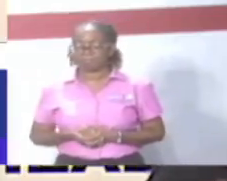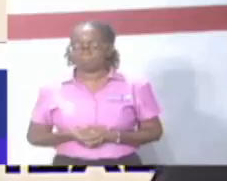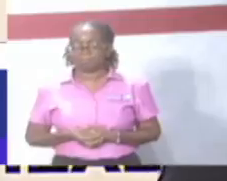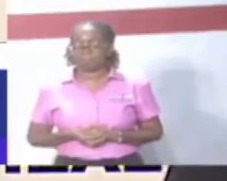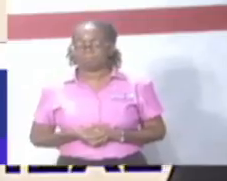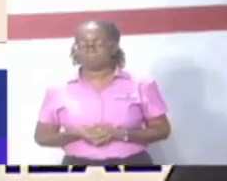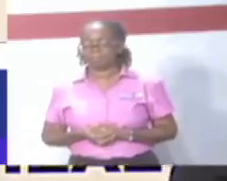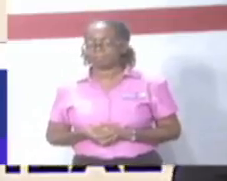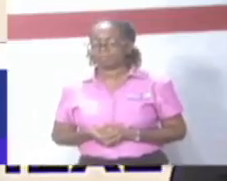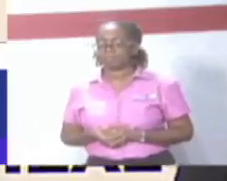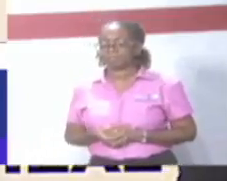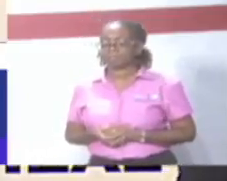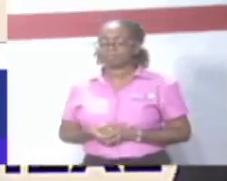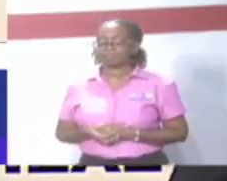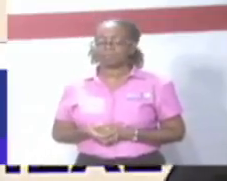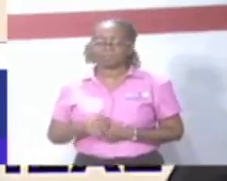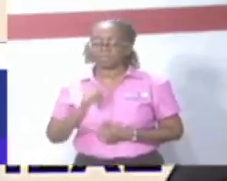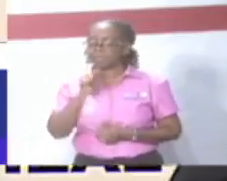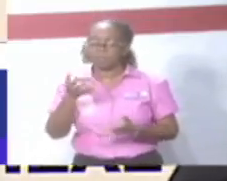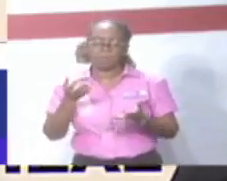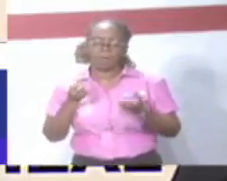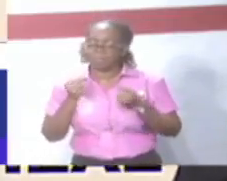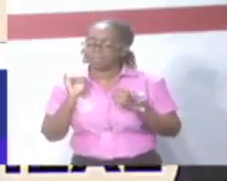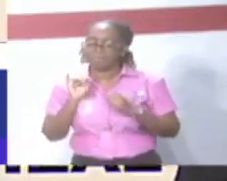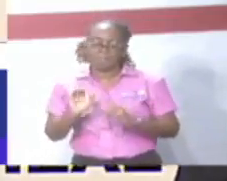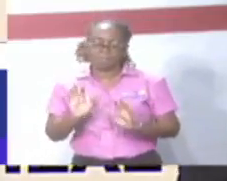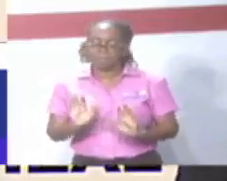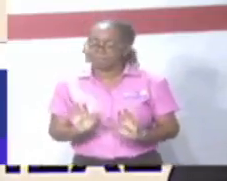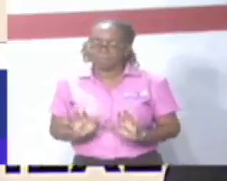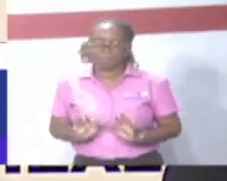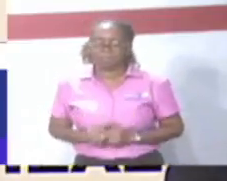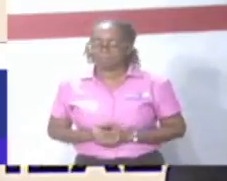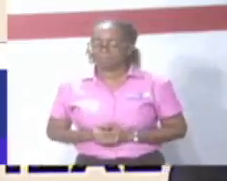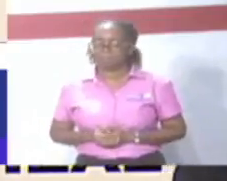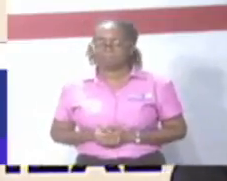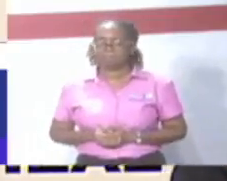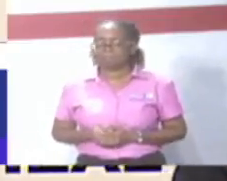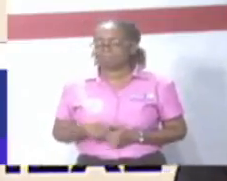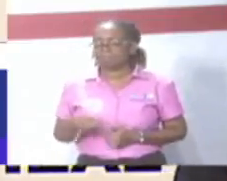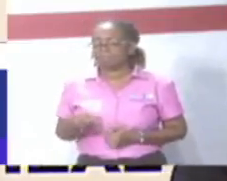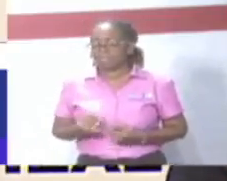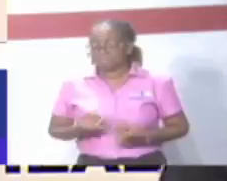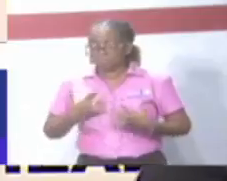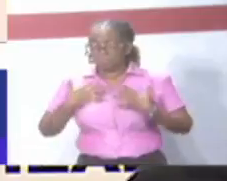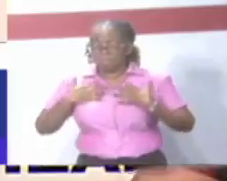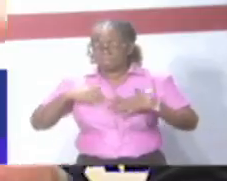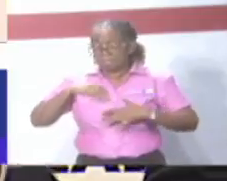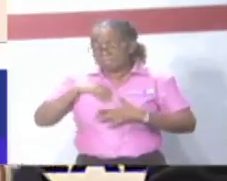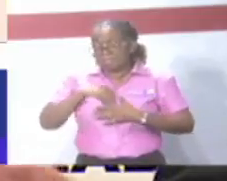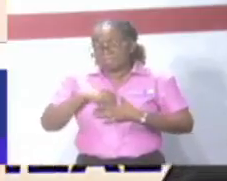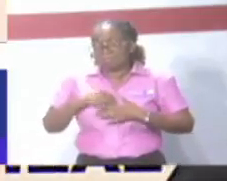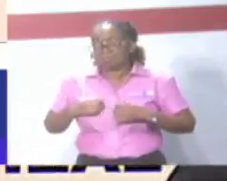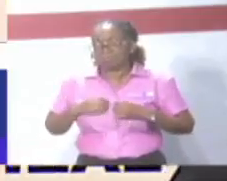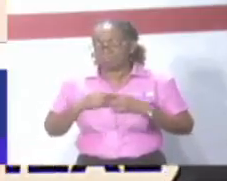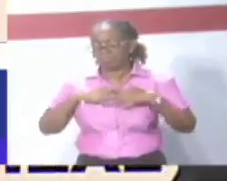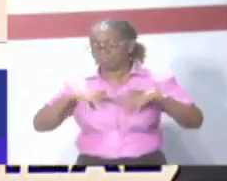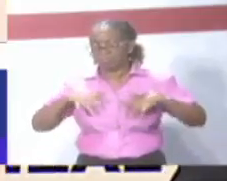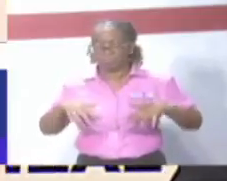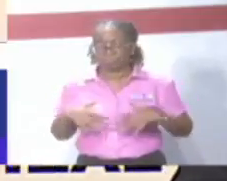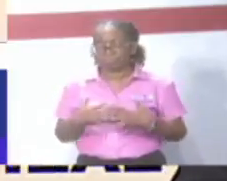sell drugs from the house. Well, the virus comes and multiplies inside of you, and then you now become as a dispenser of the virus to the whole